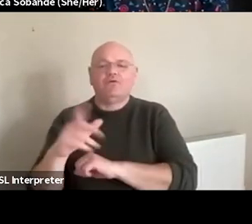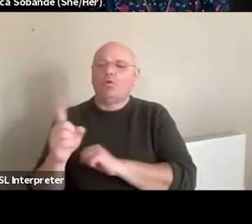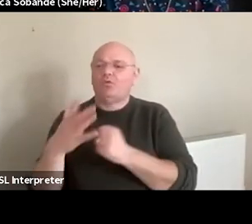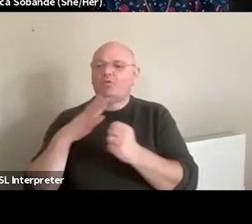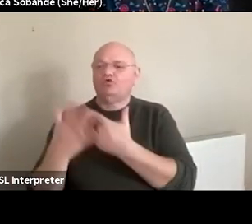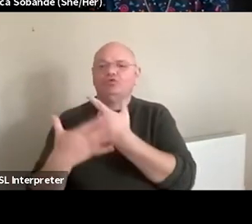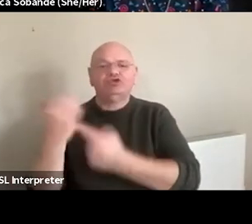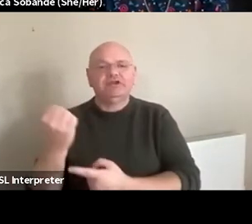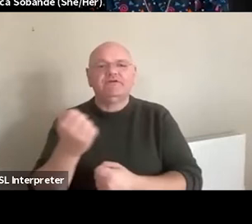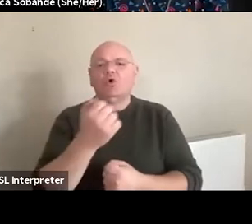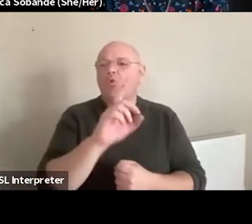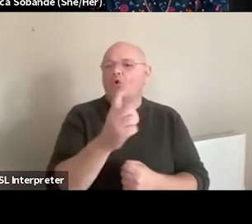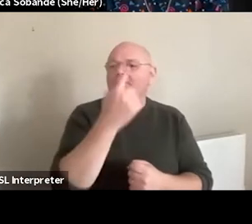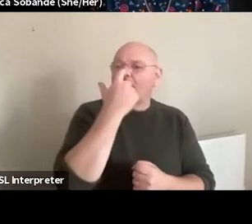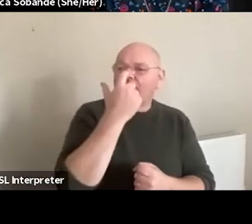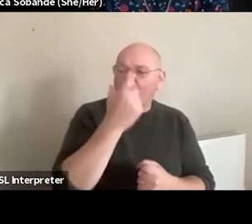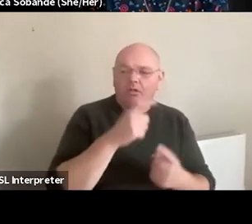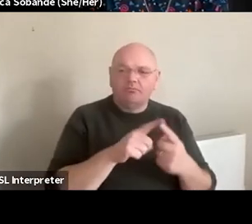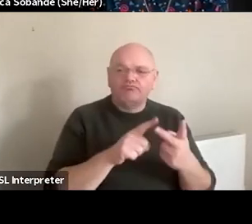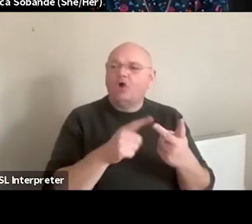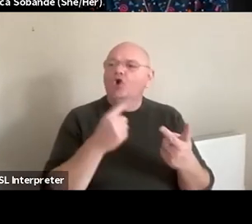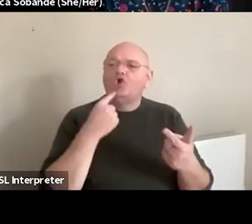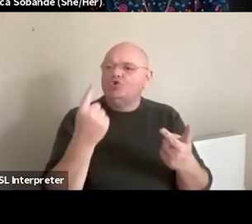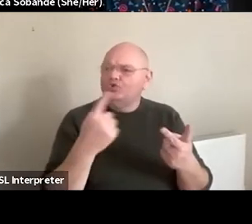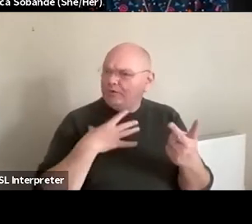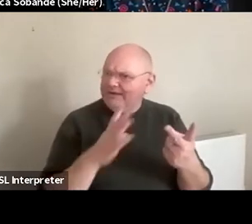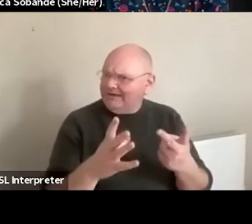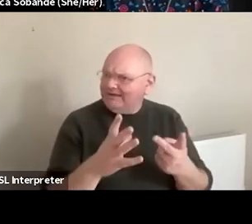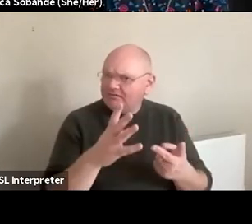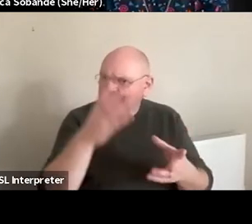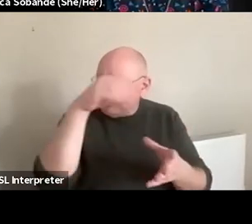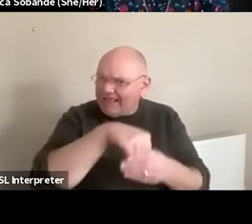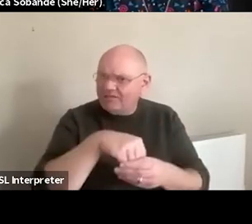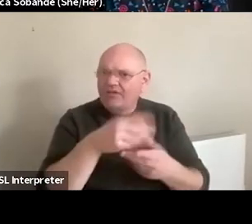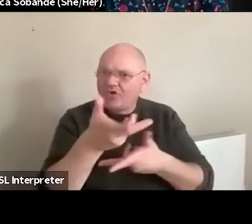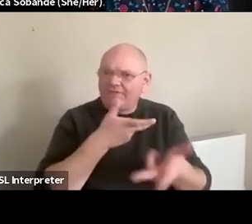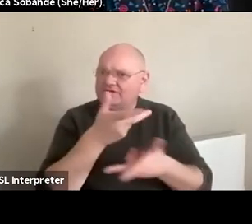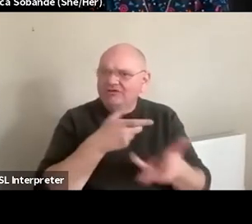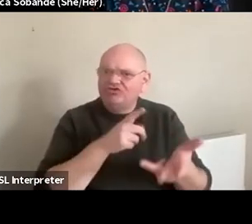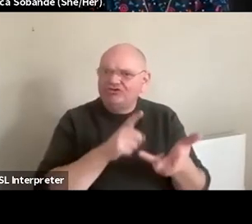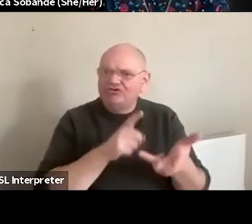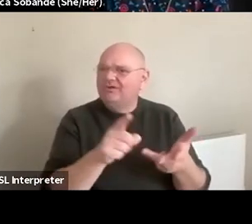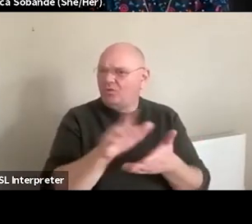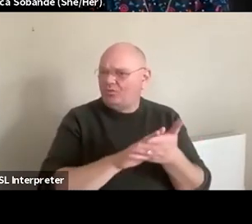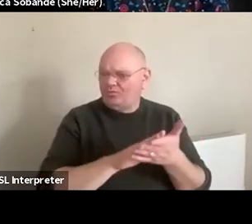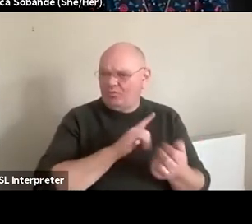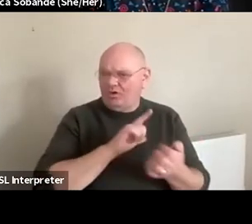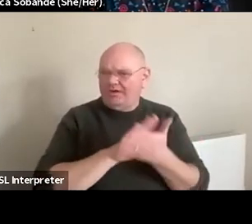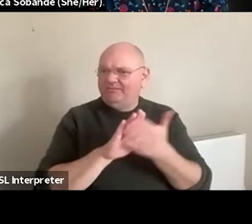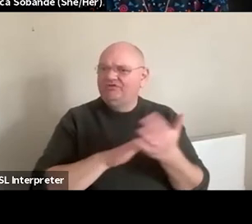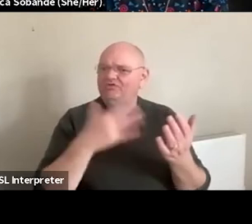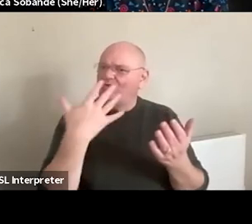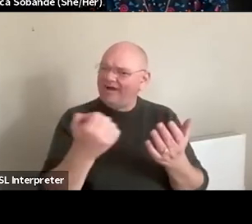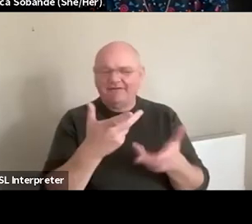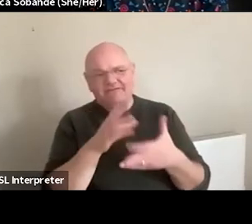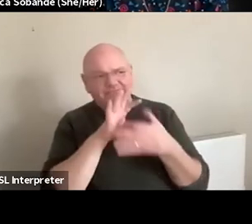and which people do we need in the room, whose ear do we need to get hold of and to bring them in so that we can have that bit of positional power to create the change that we're